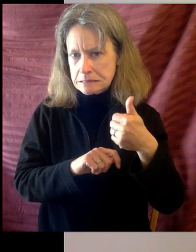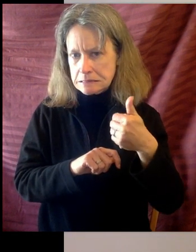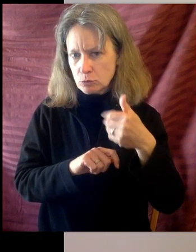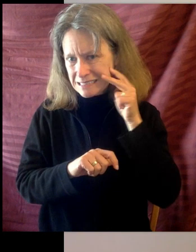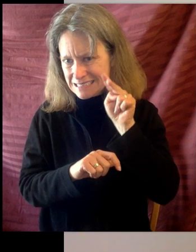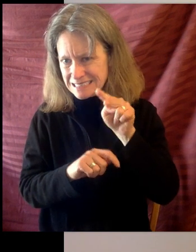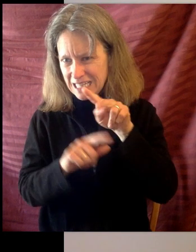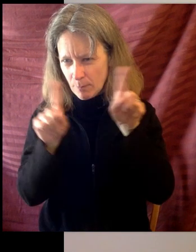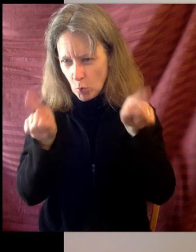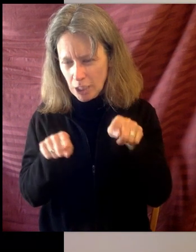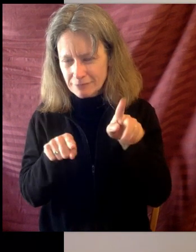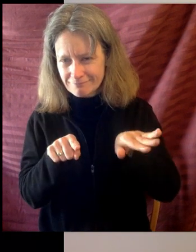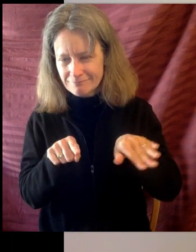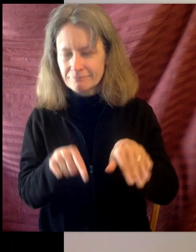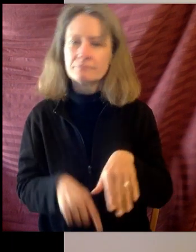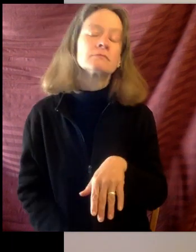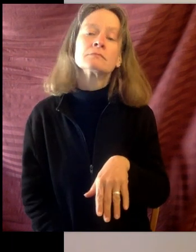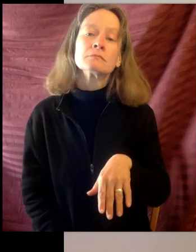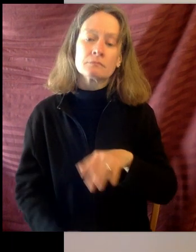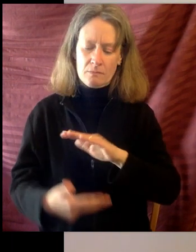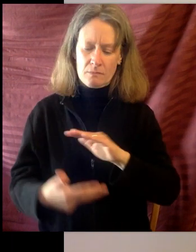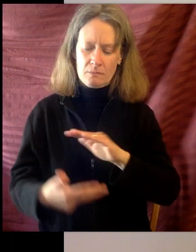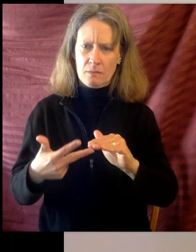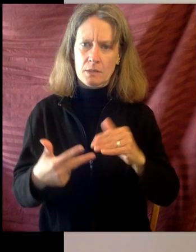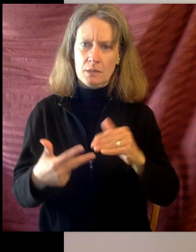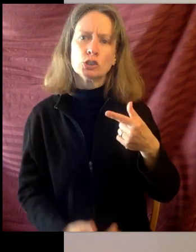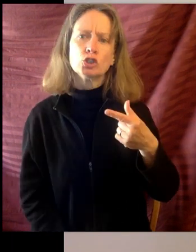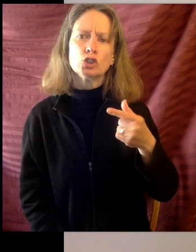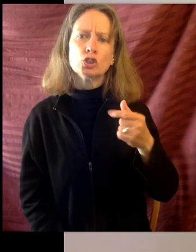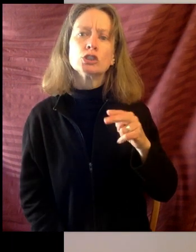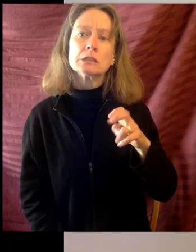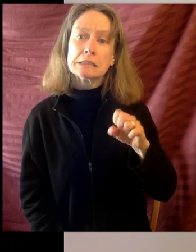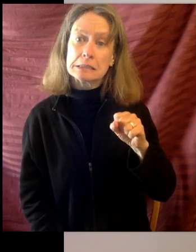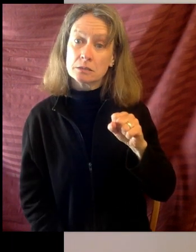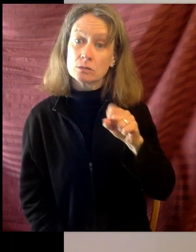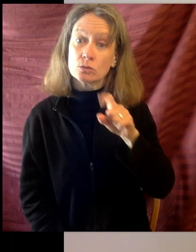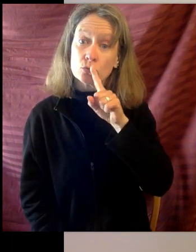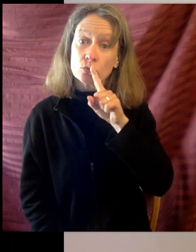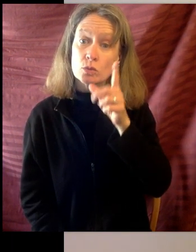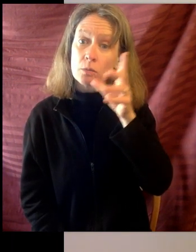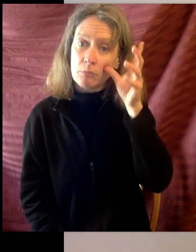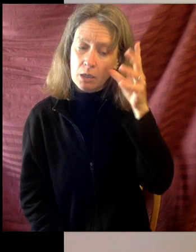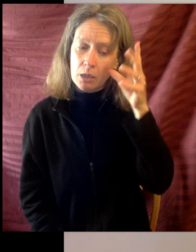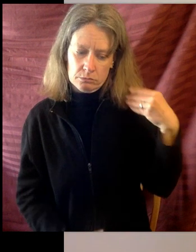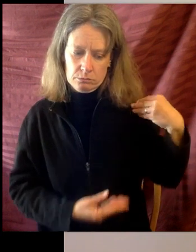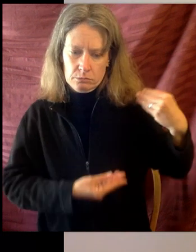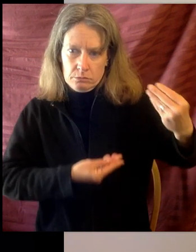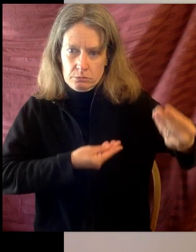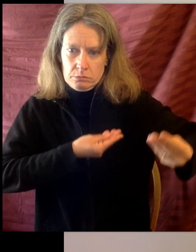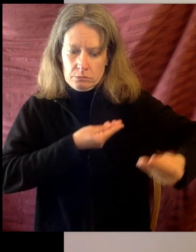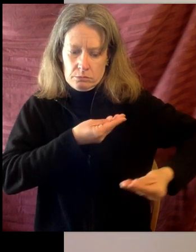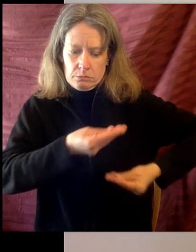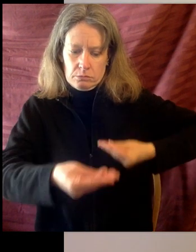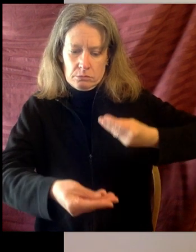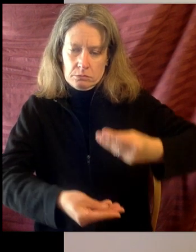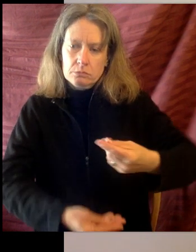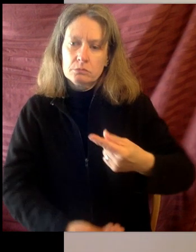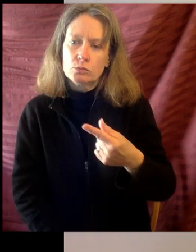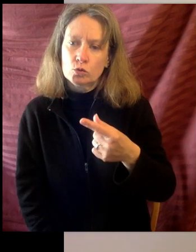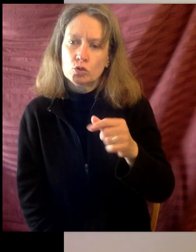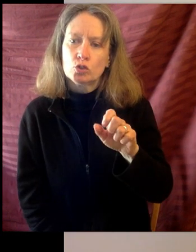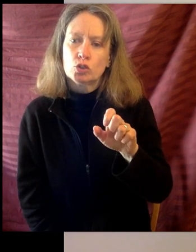of genes, which is true. Yeah, genes are what we get from our parents. But really the how, and